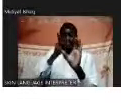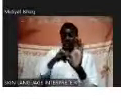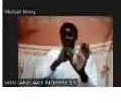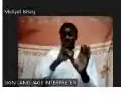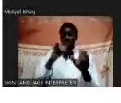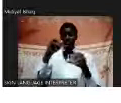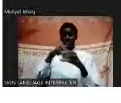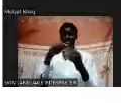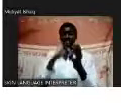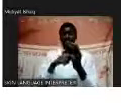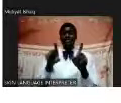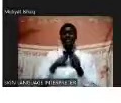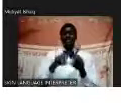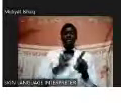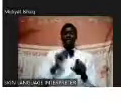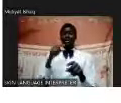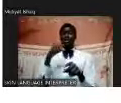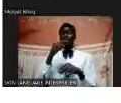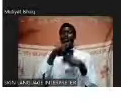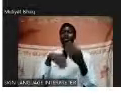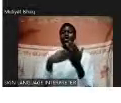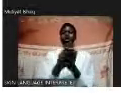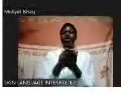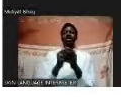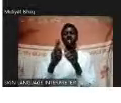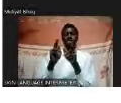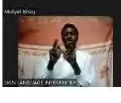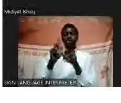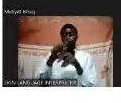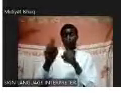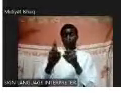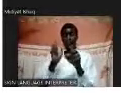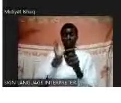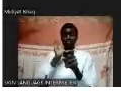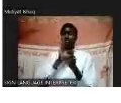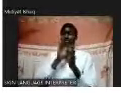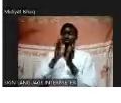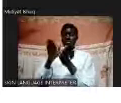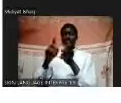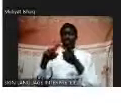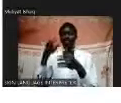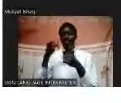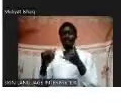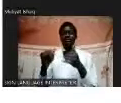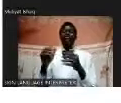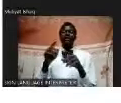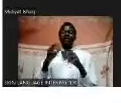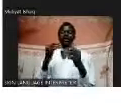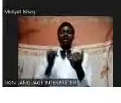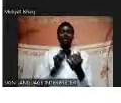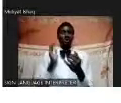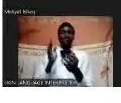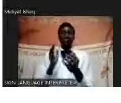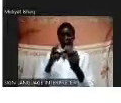all questions will be left till the end, and I'm going to sort of speed through my slides, and